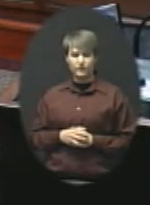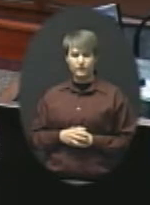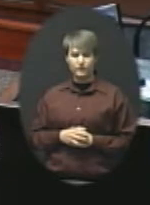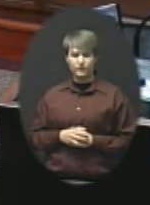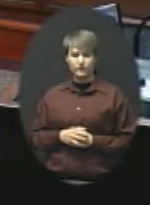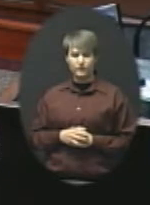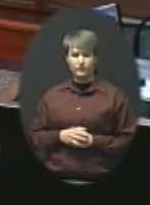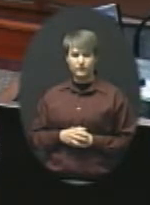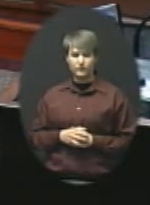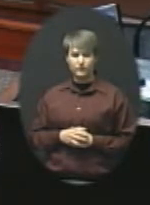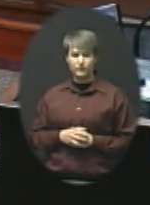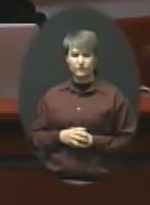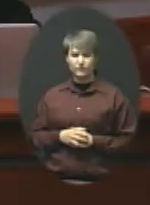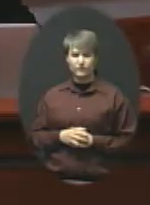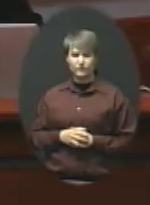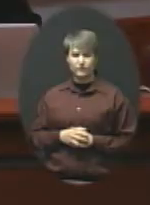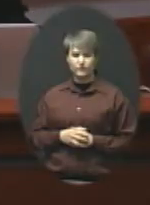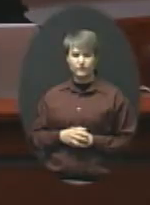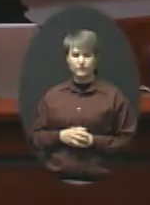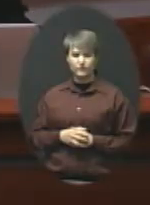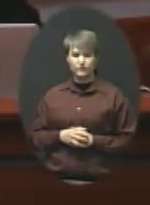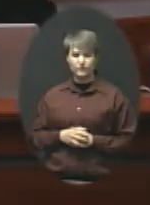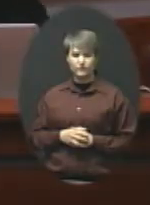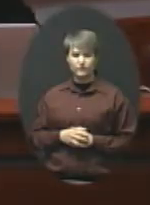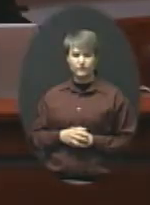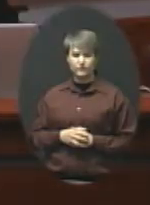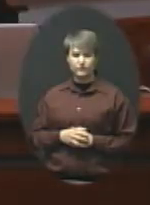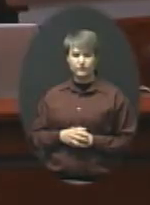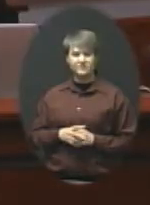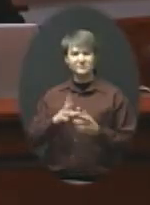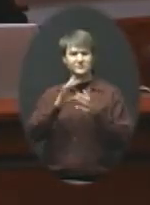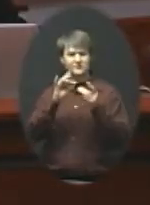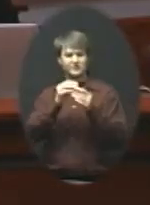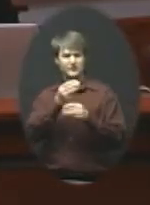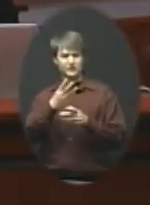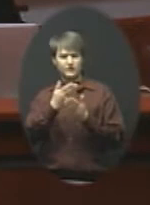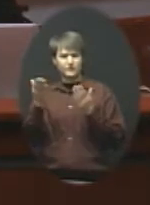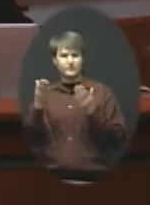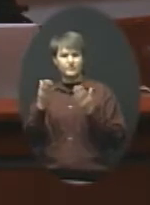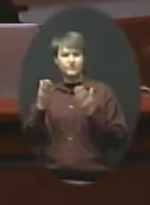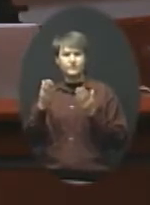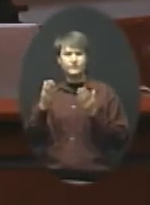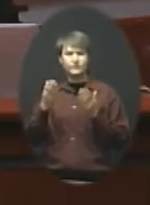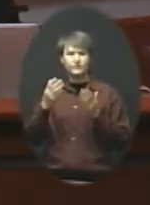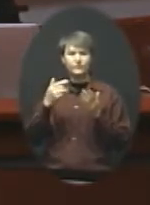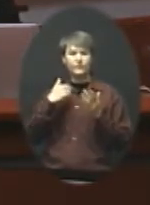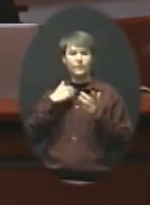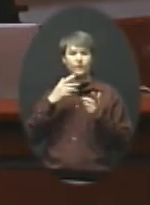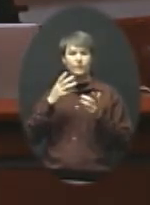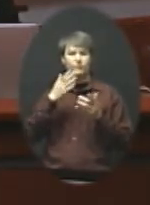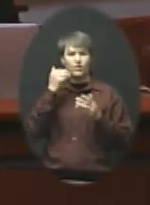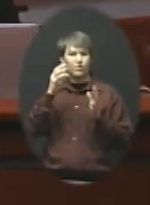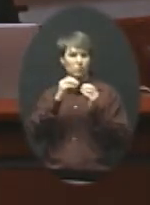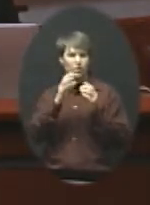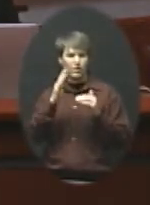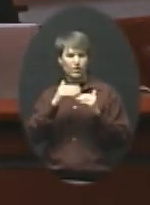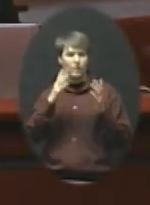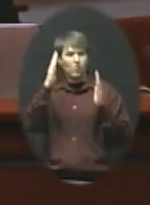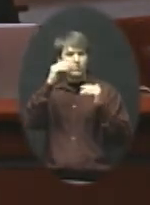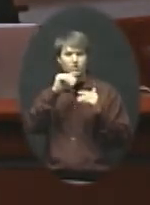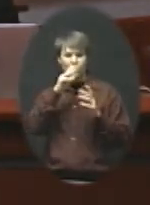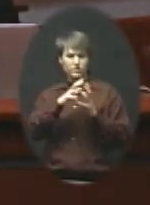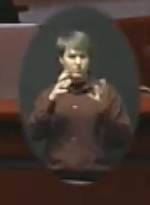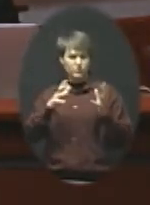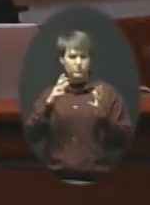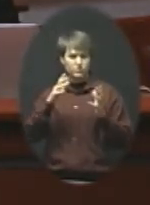You're on, Dr. Berry. Okay. I want to make comments about several things, and some will be more brief than what I'd hoped because not as much to update on where we